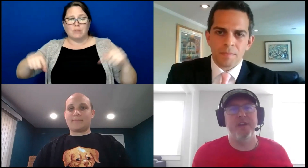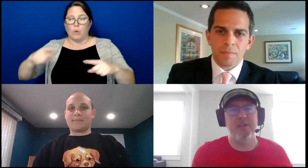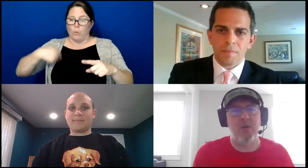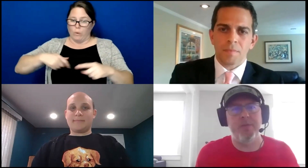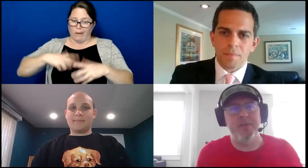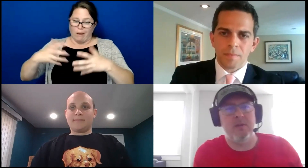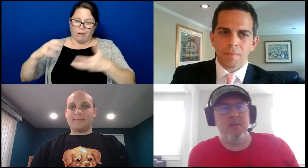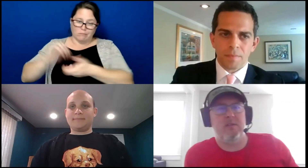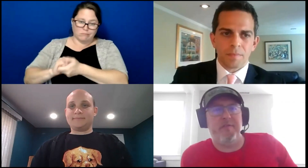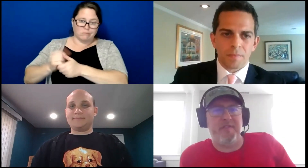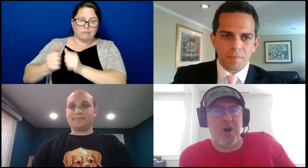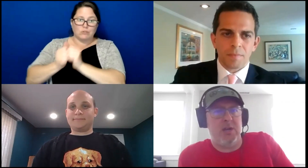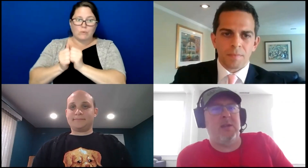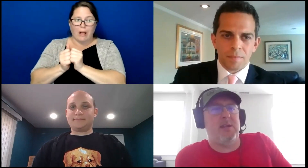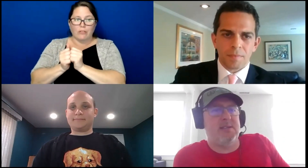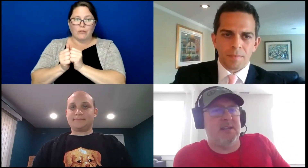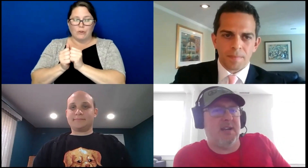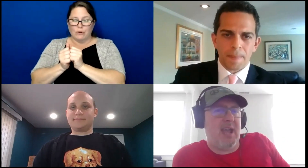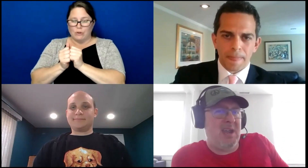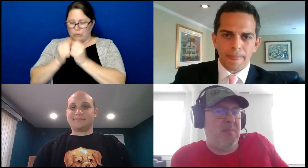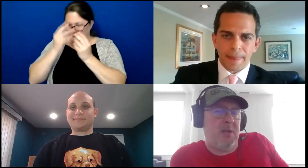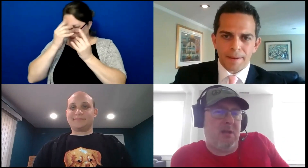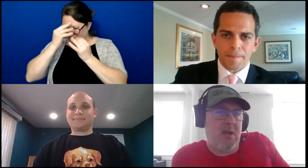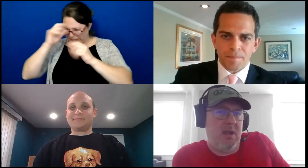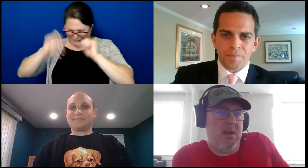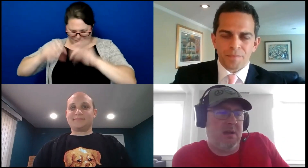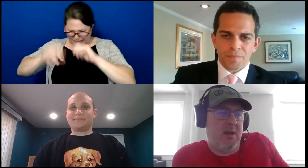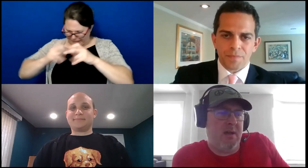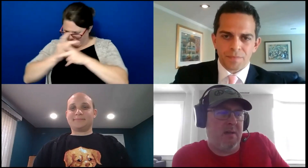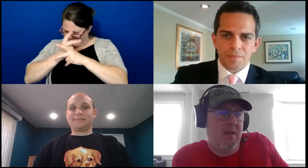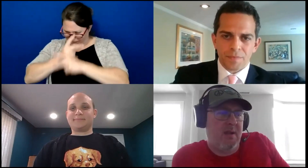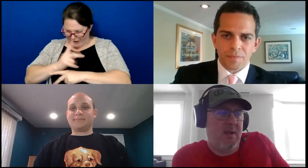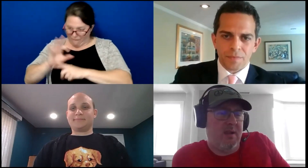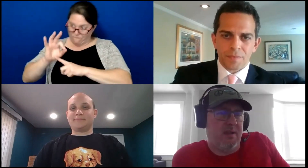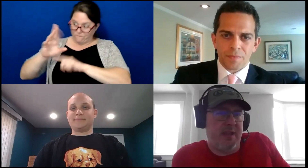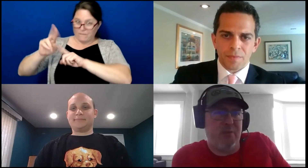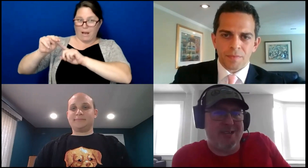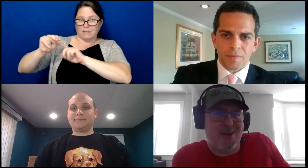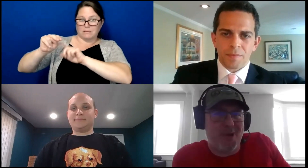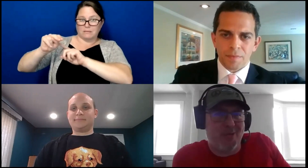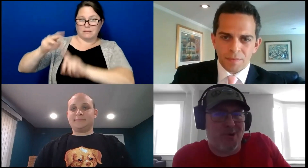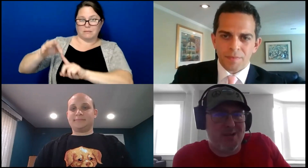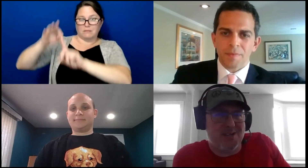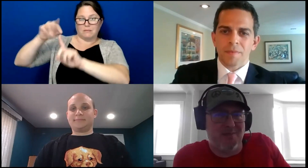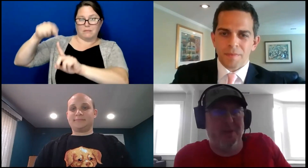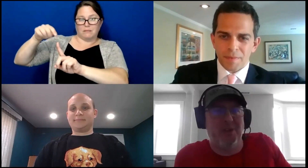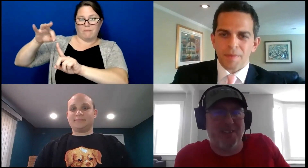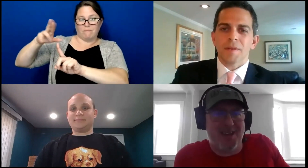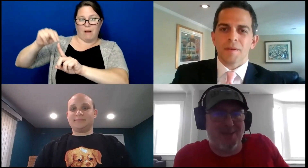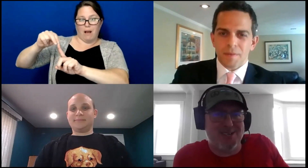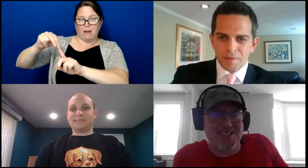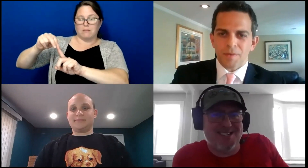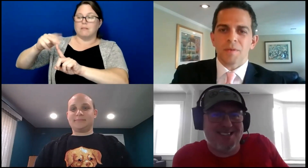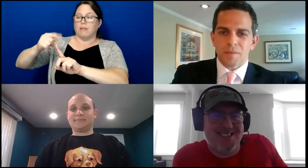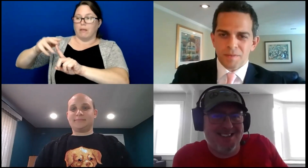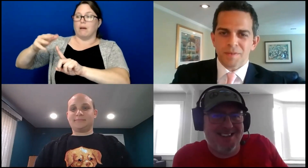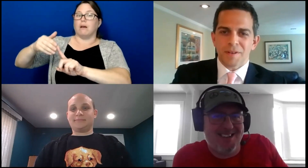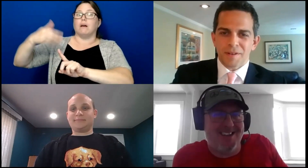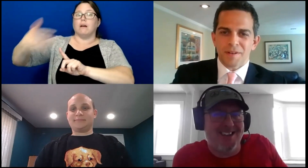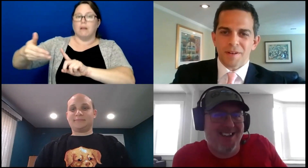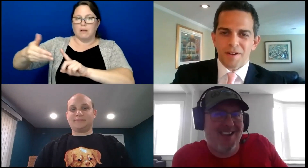to figure out what the fun is in a game, and then we set about the process of building that, which